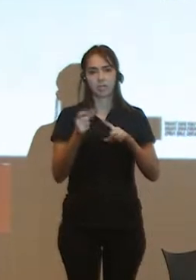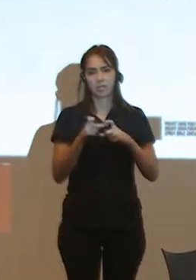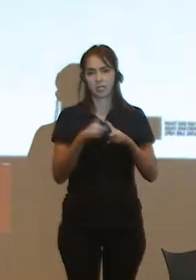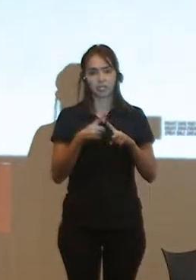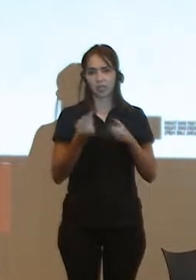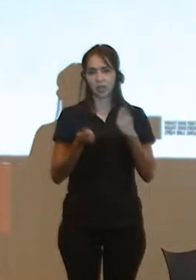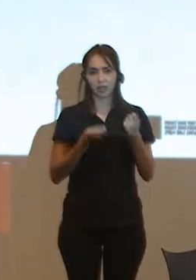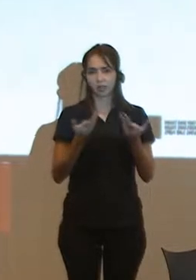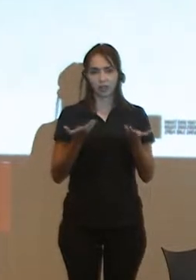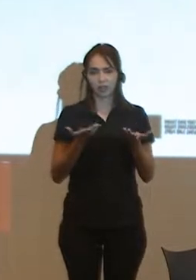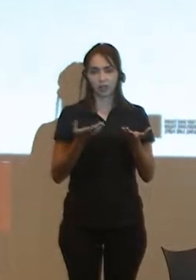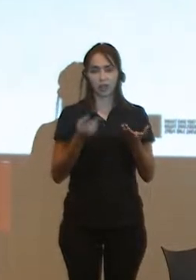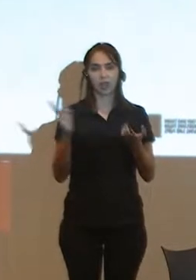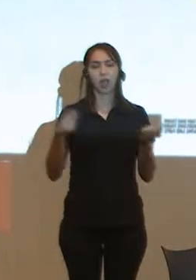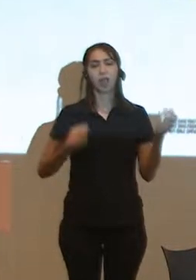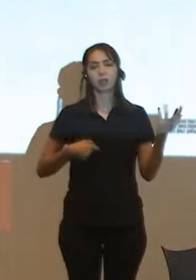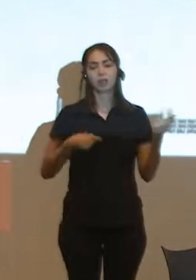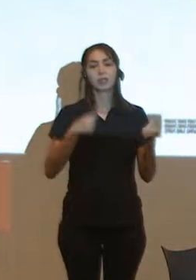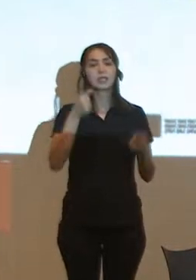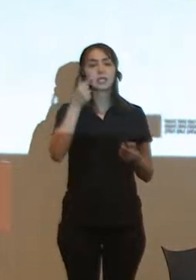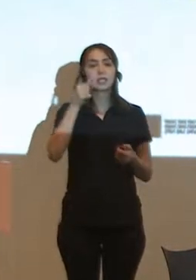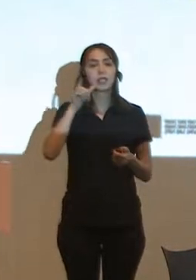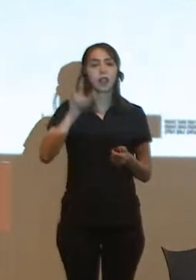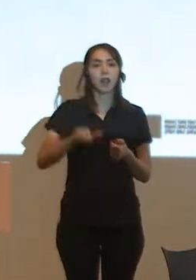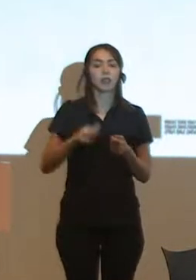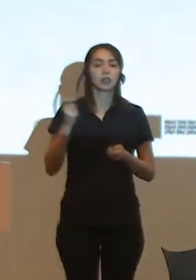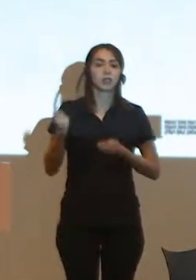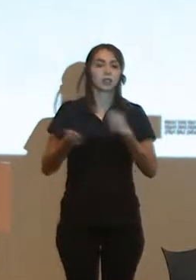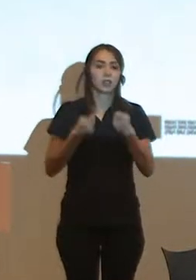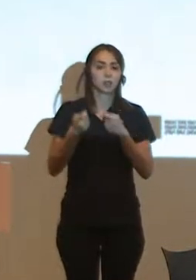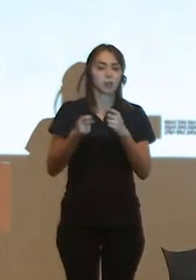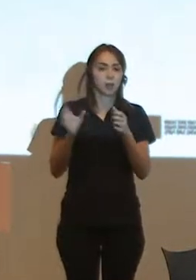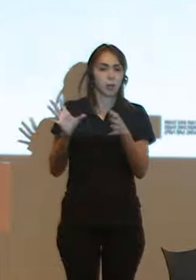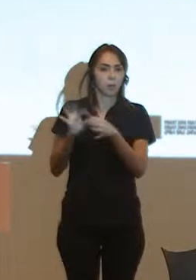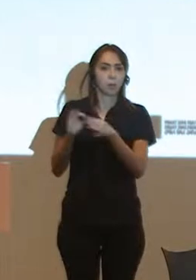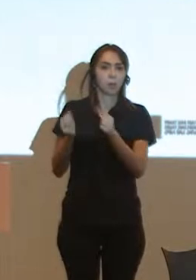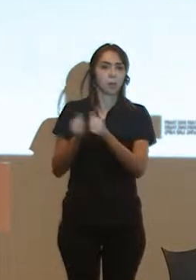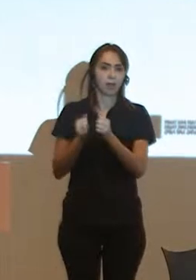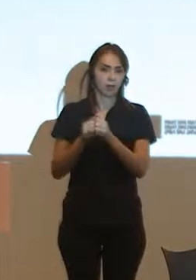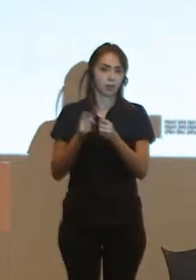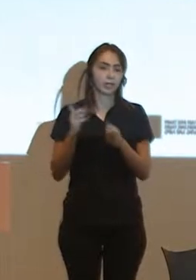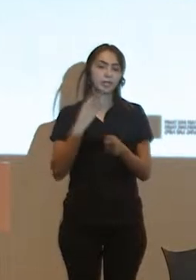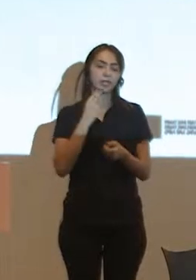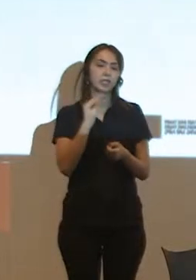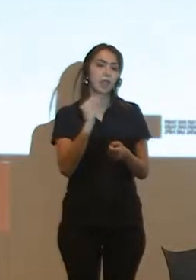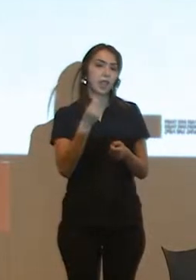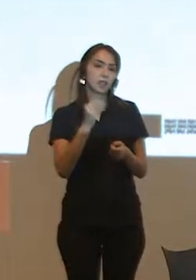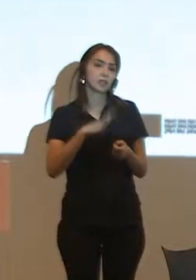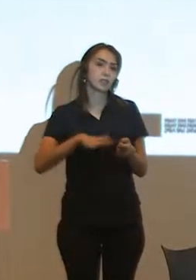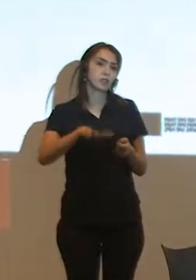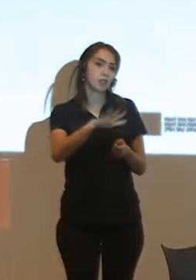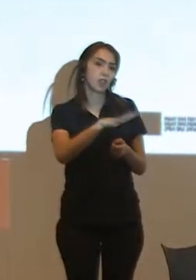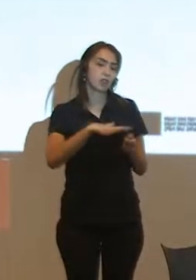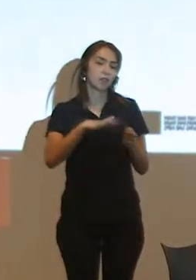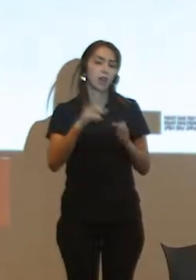incipiently young environmental justice movement as well in order to